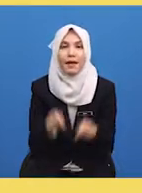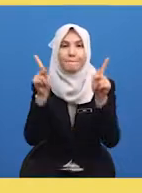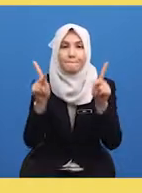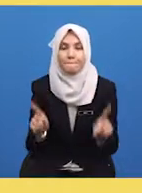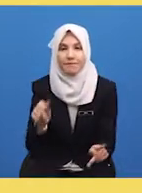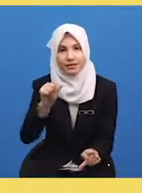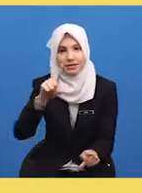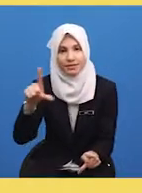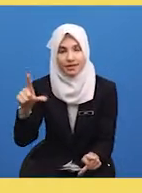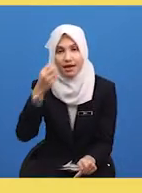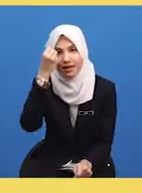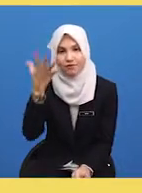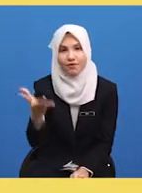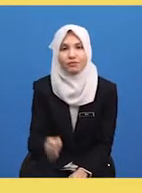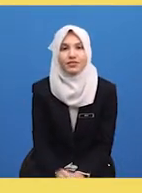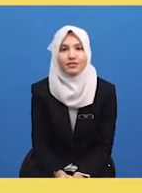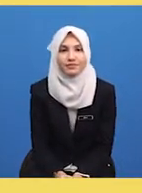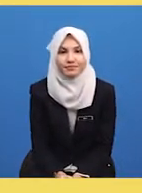personal information.